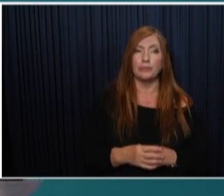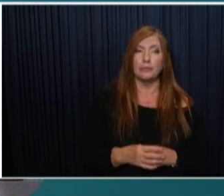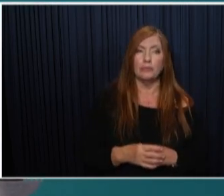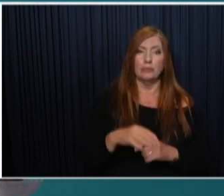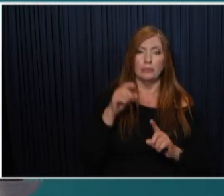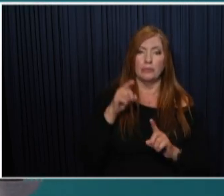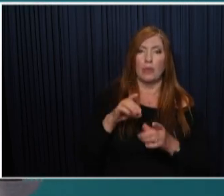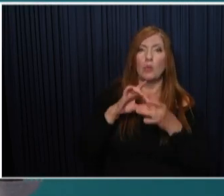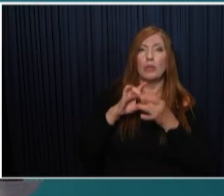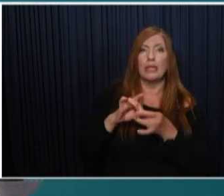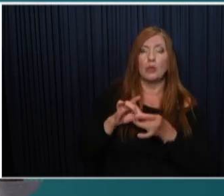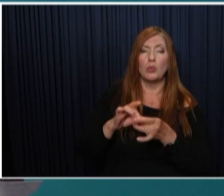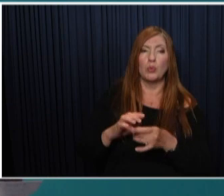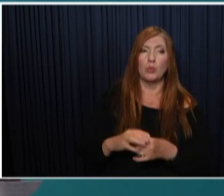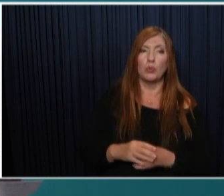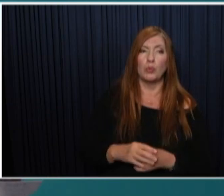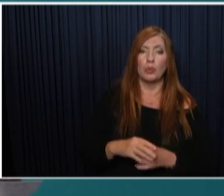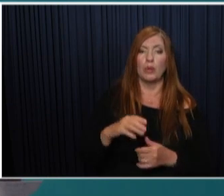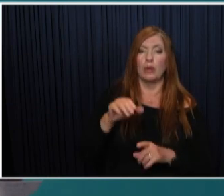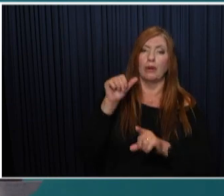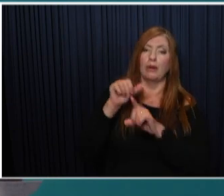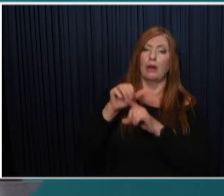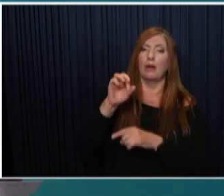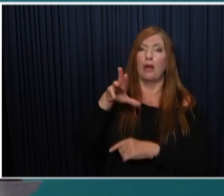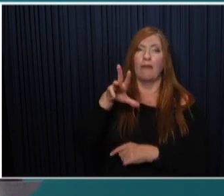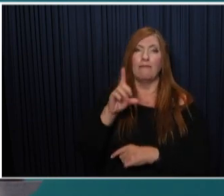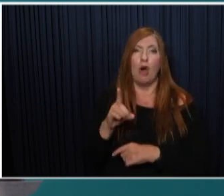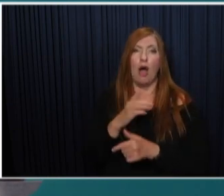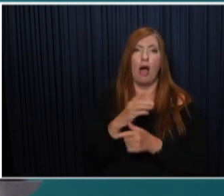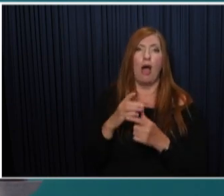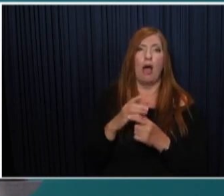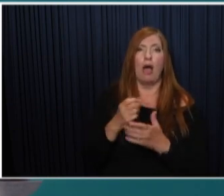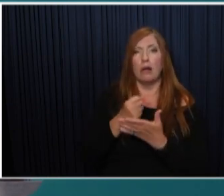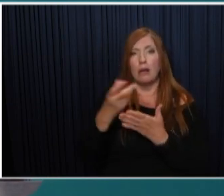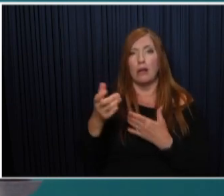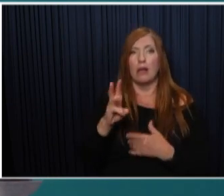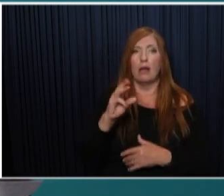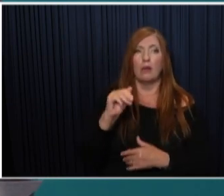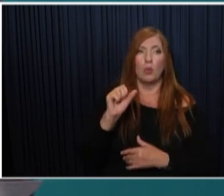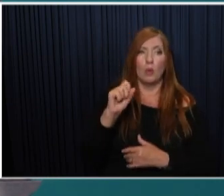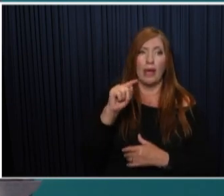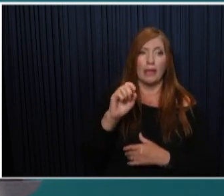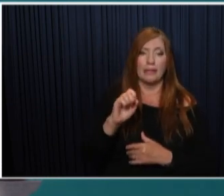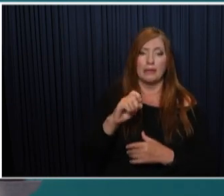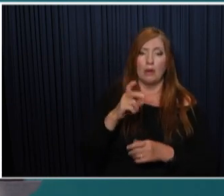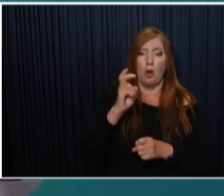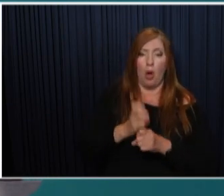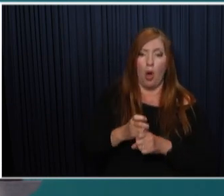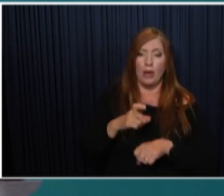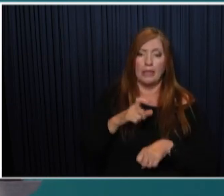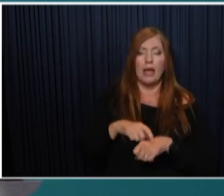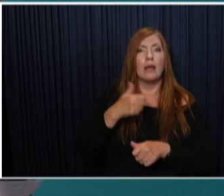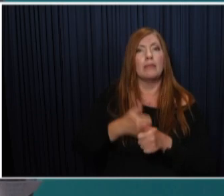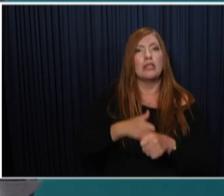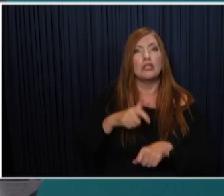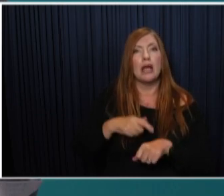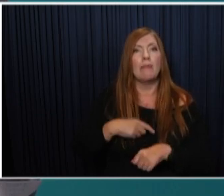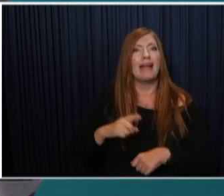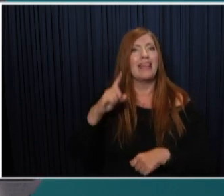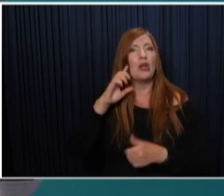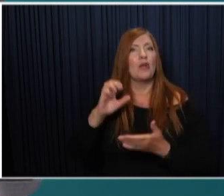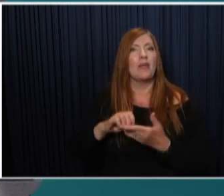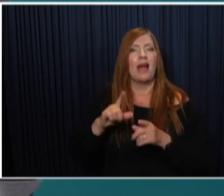As far as fraud and waste, I really have a hard time. Every single time I hear that,